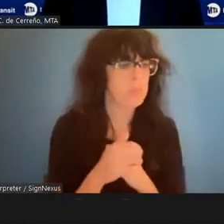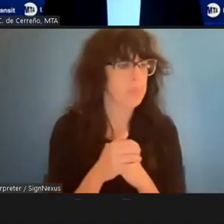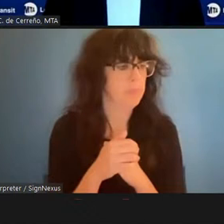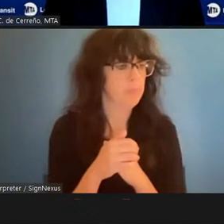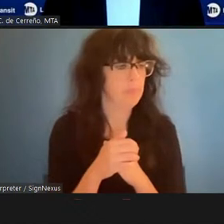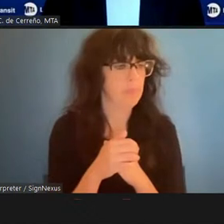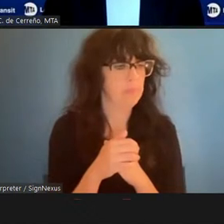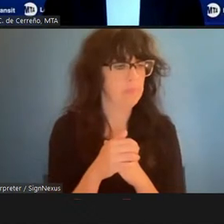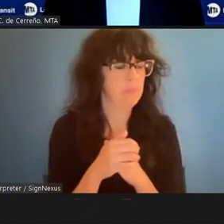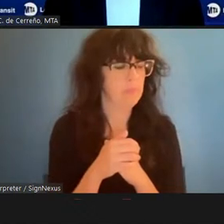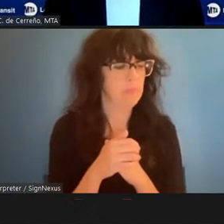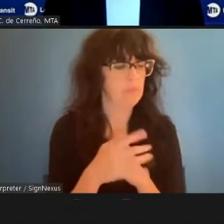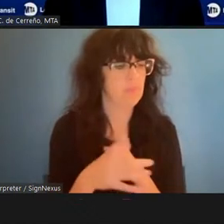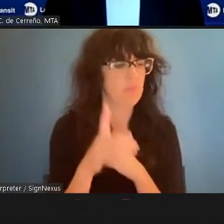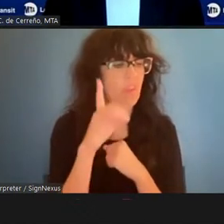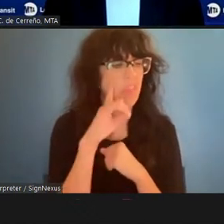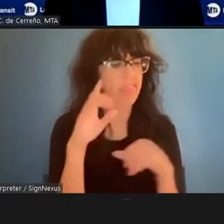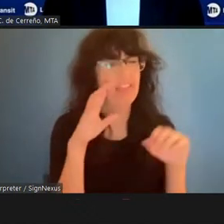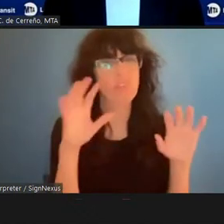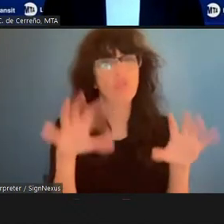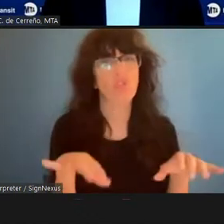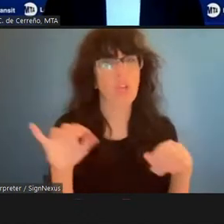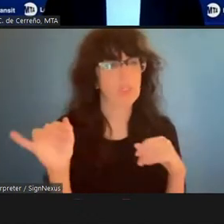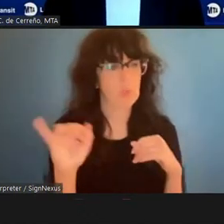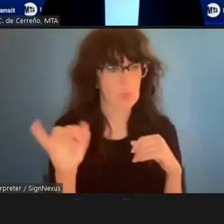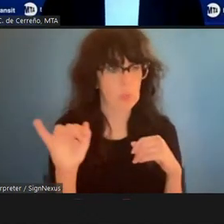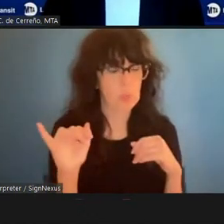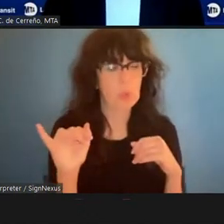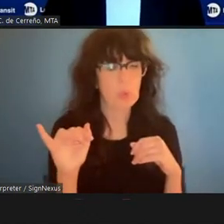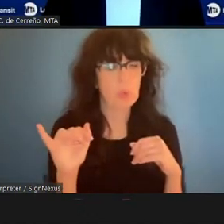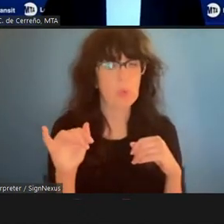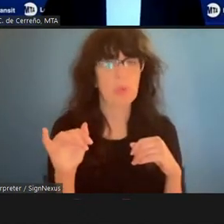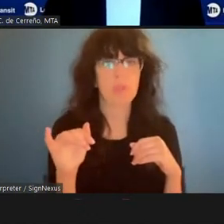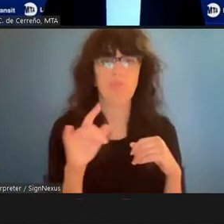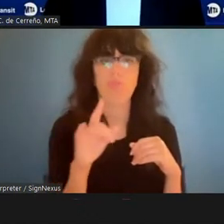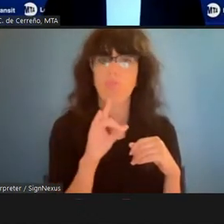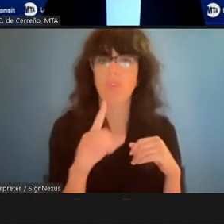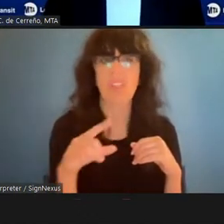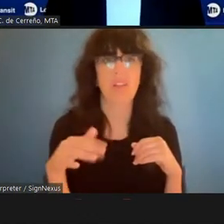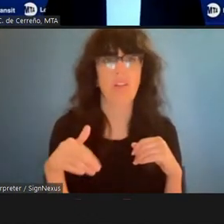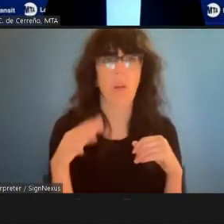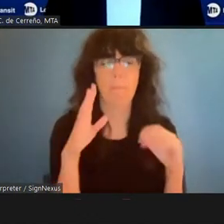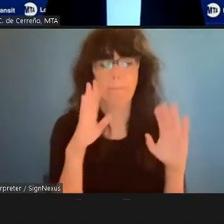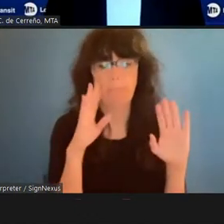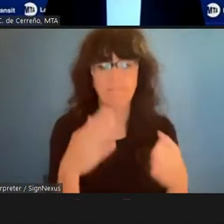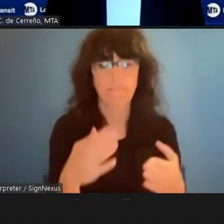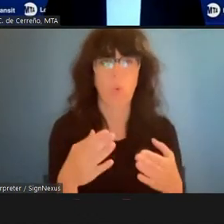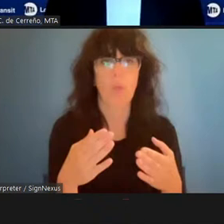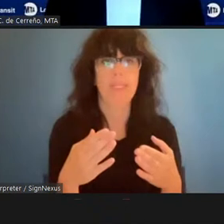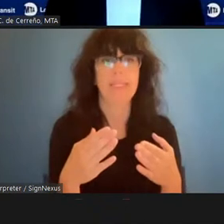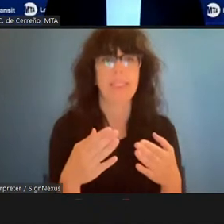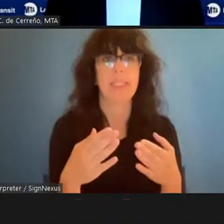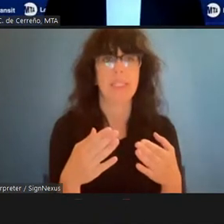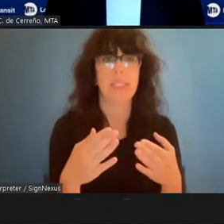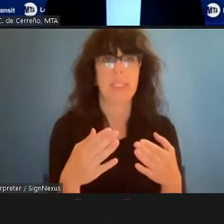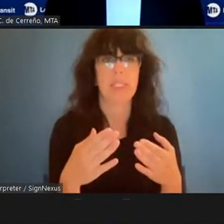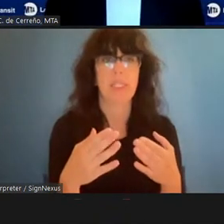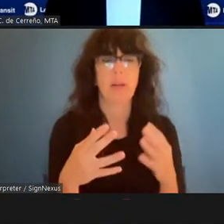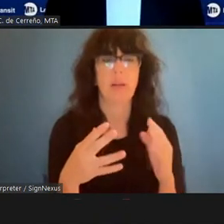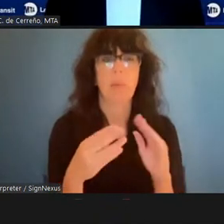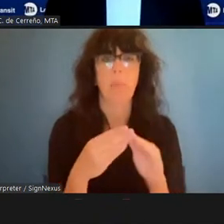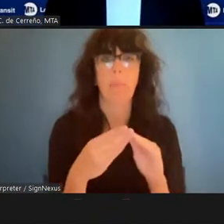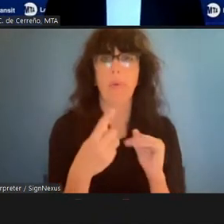i think it's kind of shocking also that it hasn't really been addressed but lately you've sort of seen more and